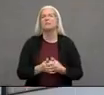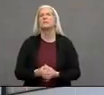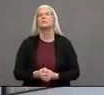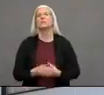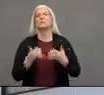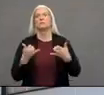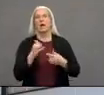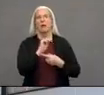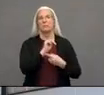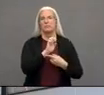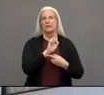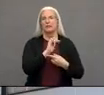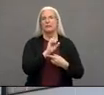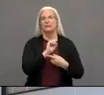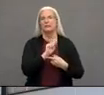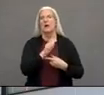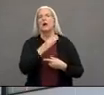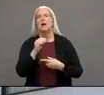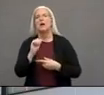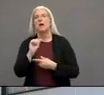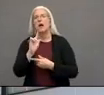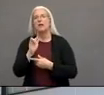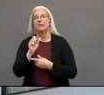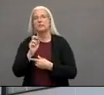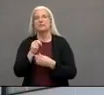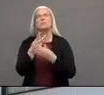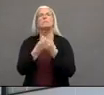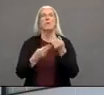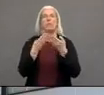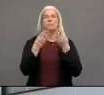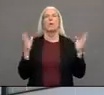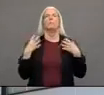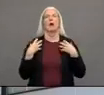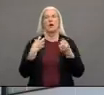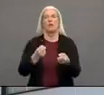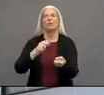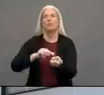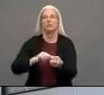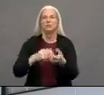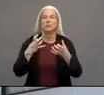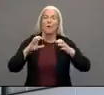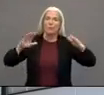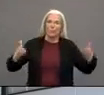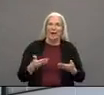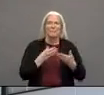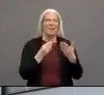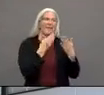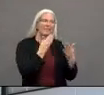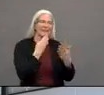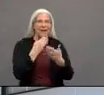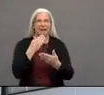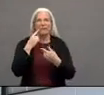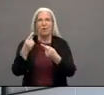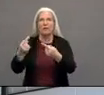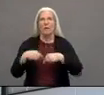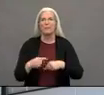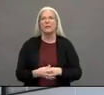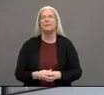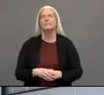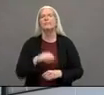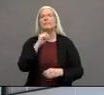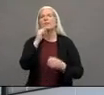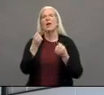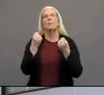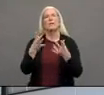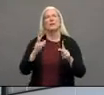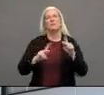and Allison Sokola who are public health nurses welcome to you both and thank you for being here thank you so not many people understand what public